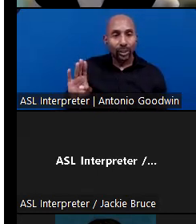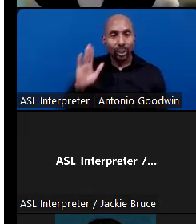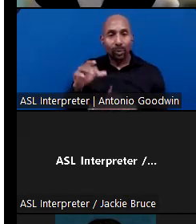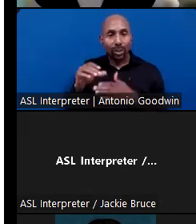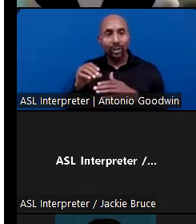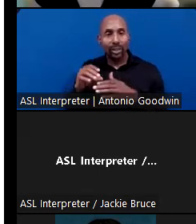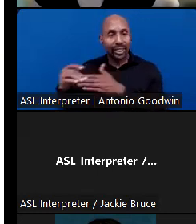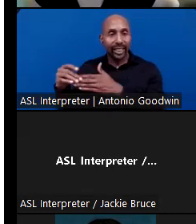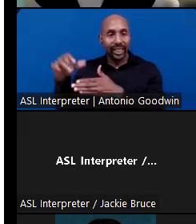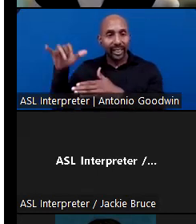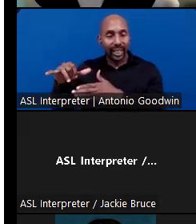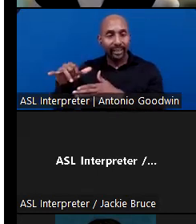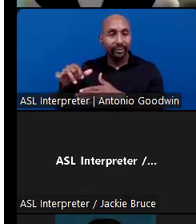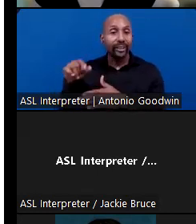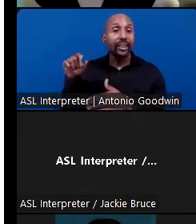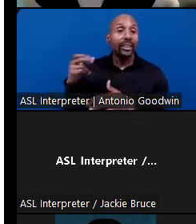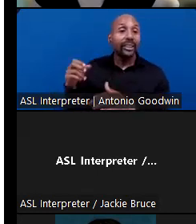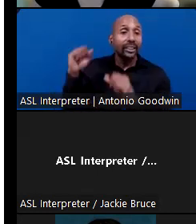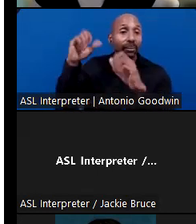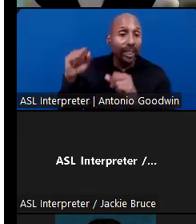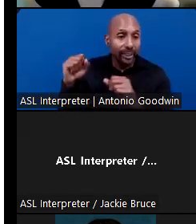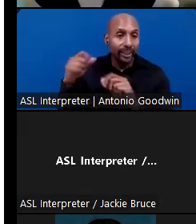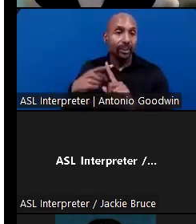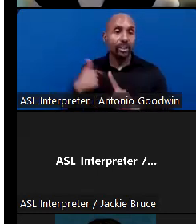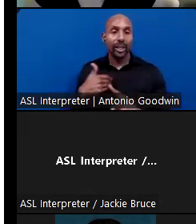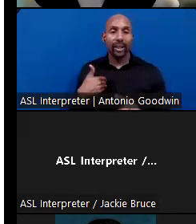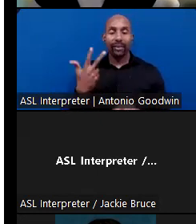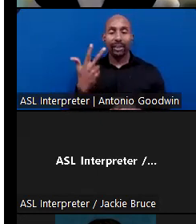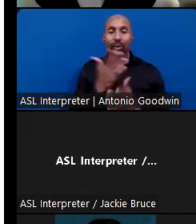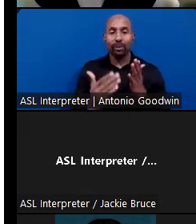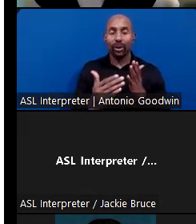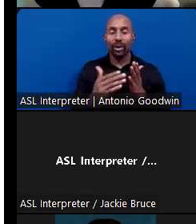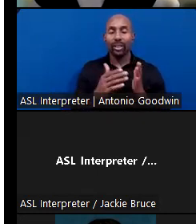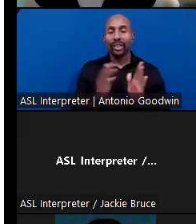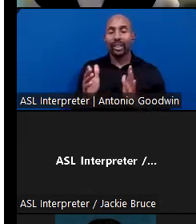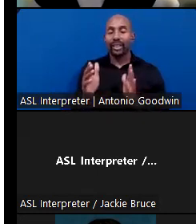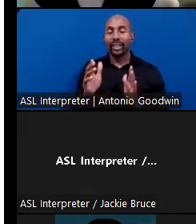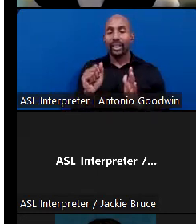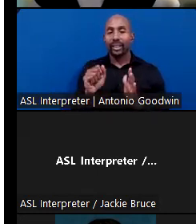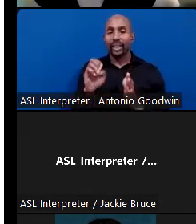we also have a 3-part series coming up in Spanish on